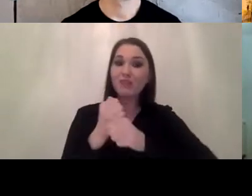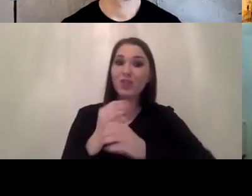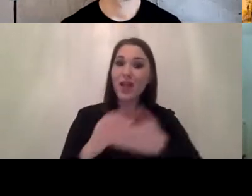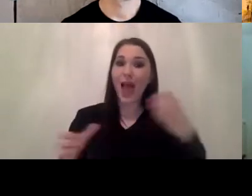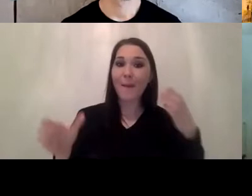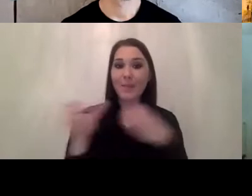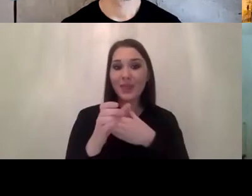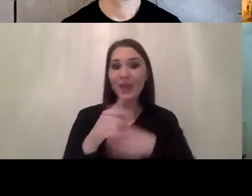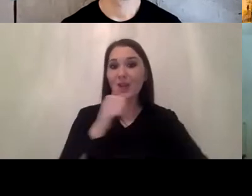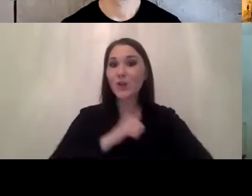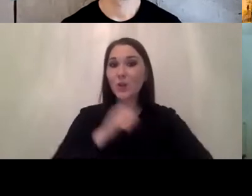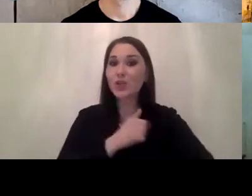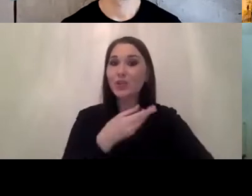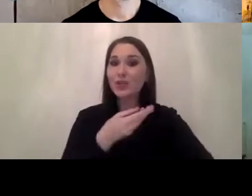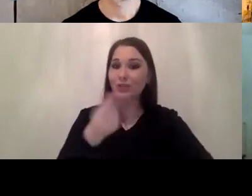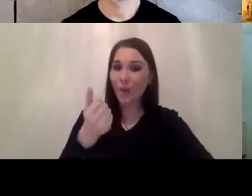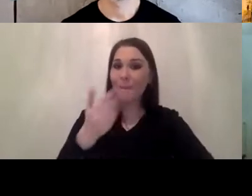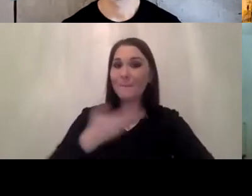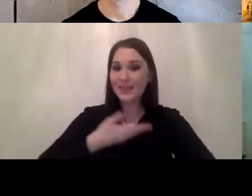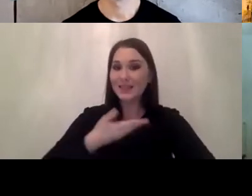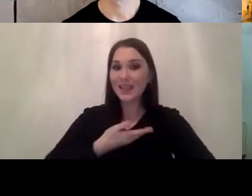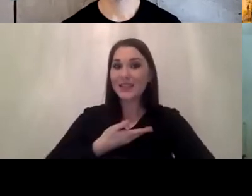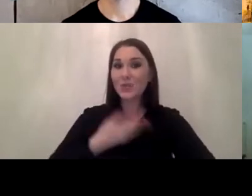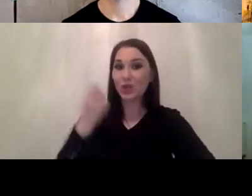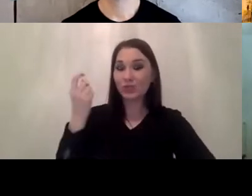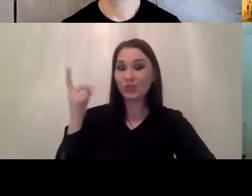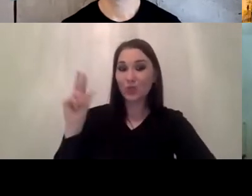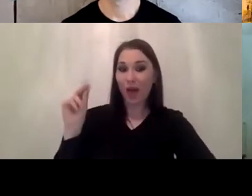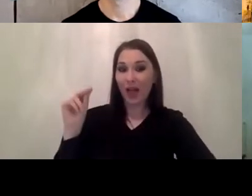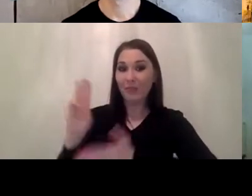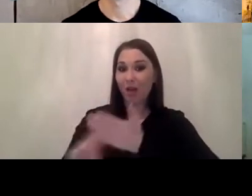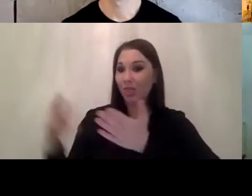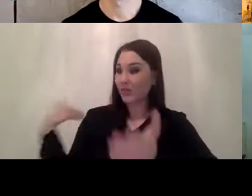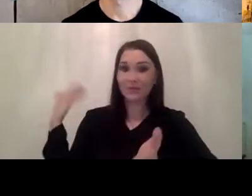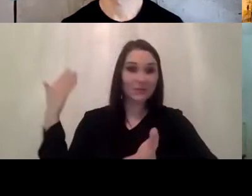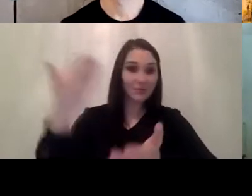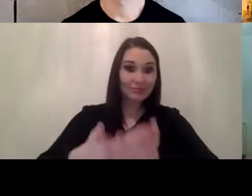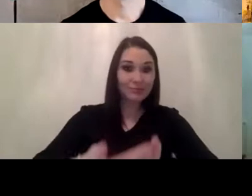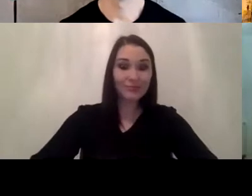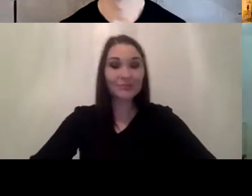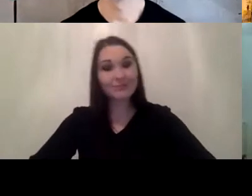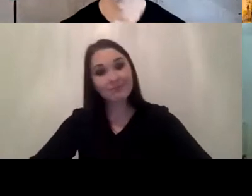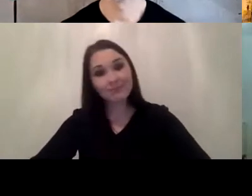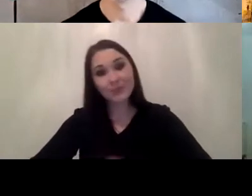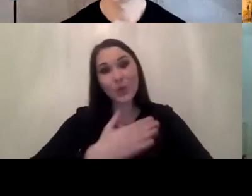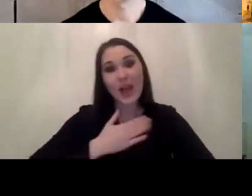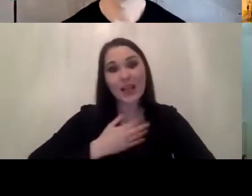in some businesses in light of what's been happened over the last 12 months? So I'd open that to the panel if anyone would like to answer